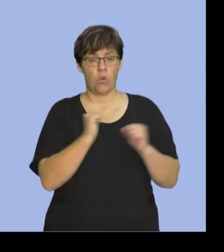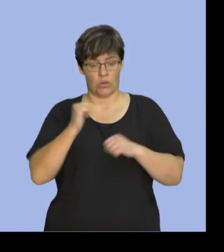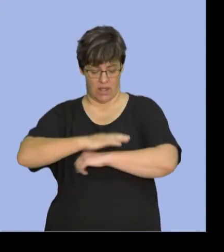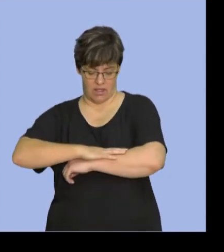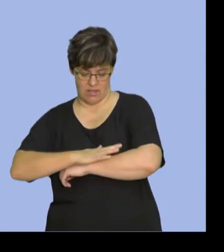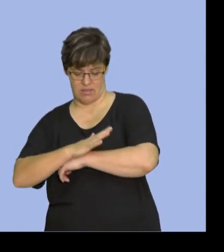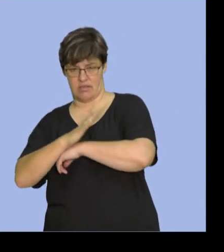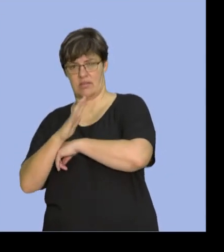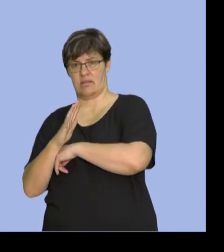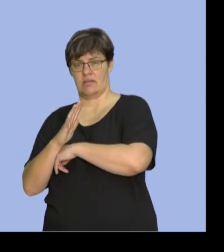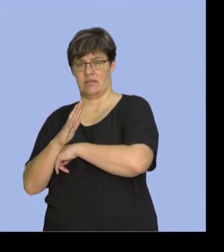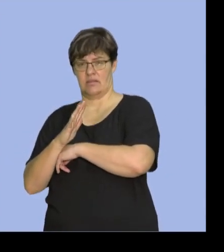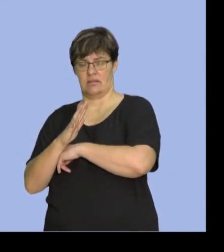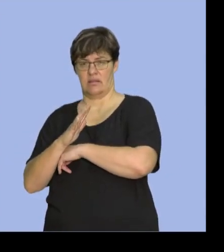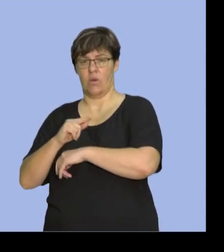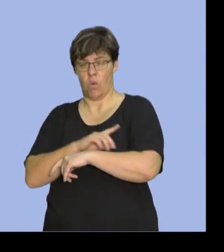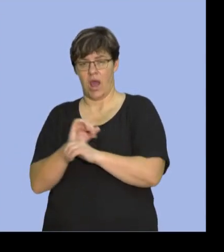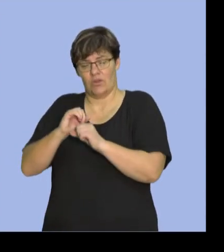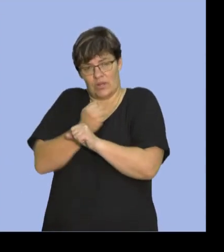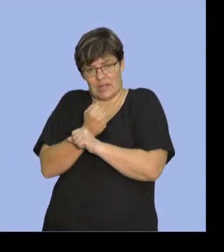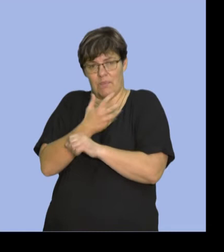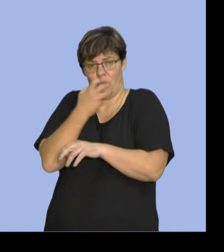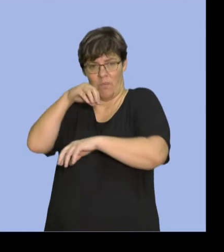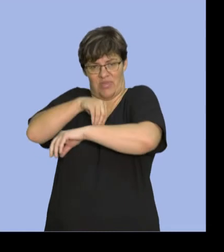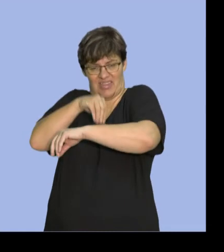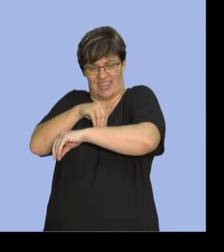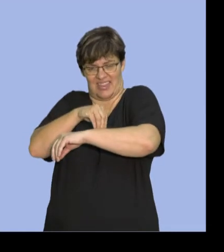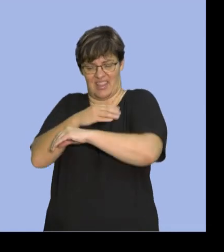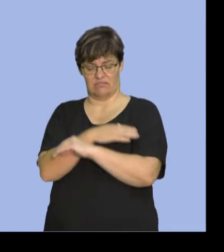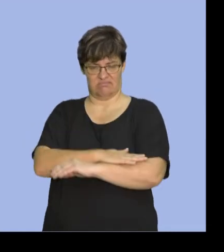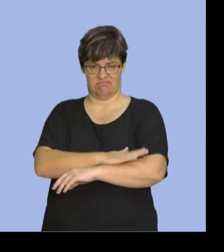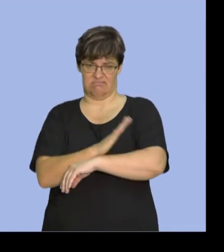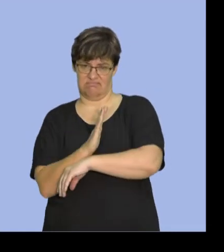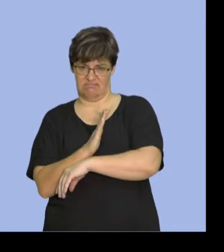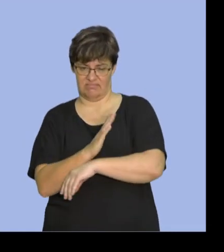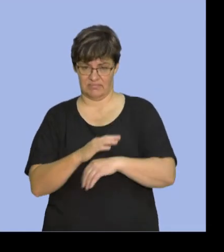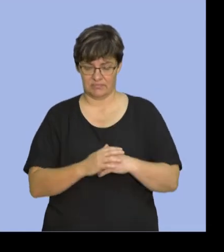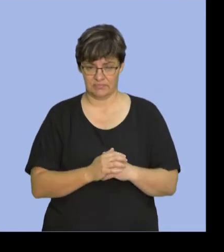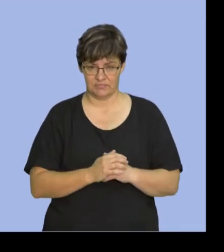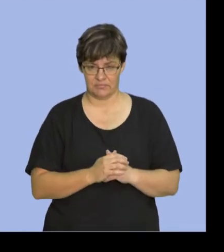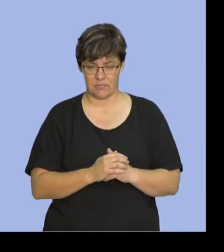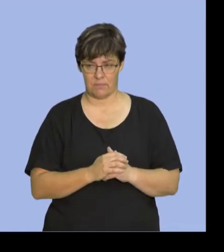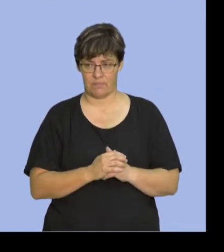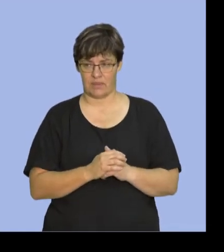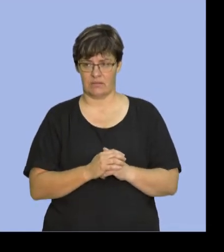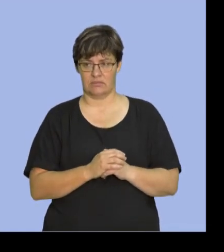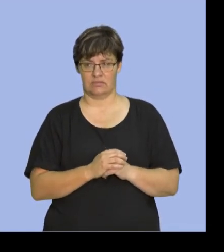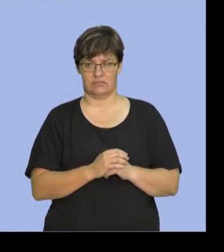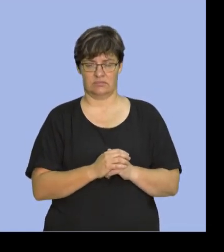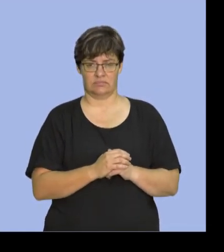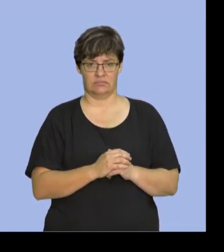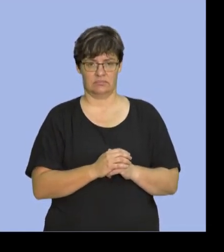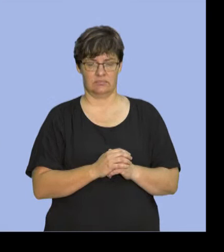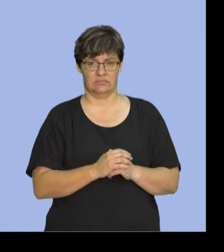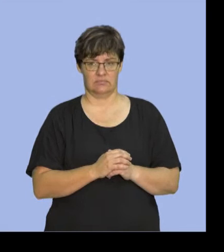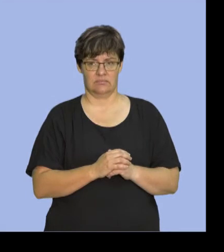we see that the hair follicles stand upright because the erector muscles contract and cause the hair to stand upright